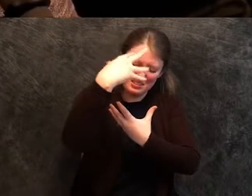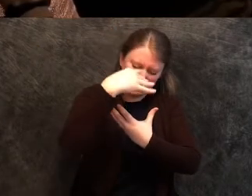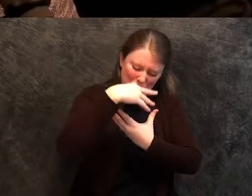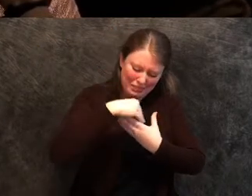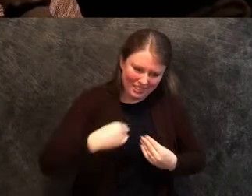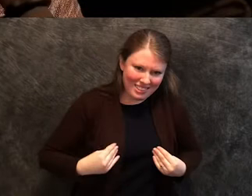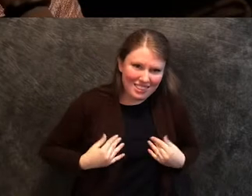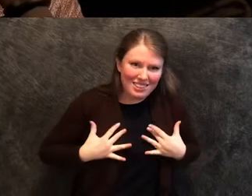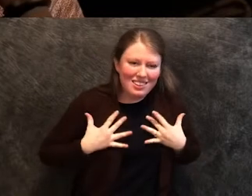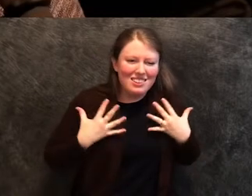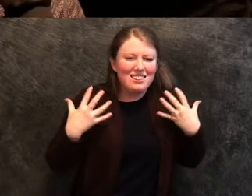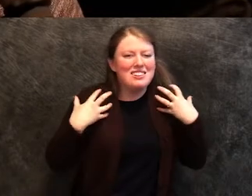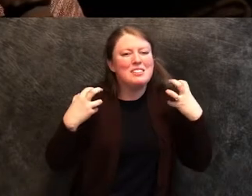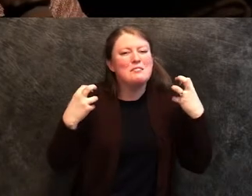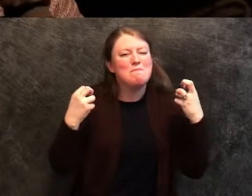reaches me,